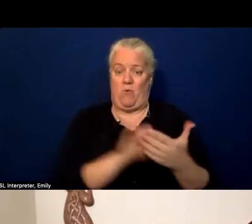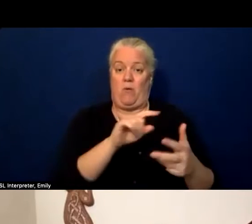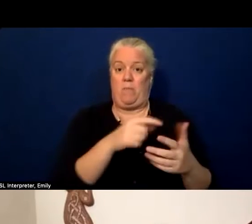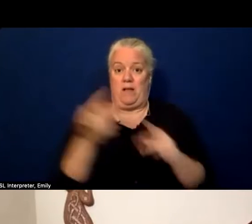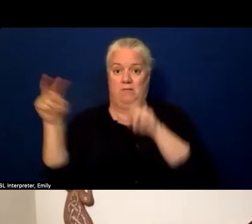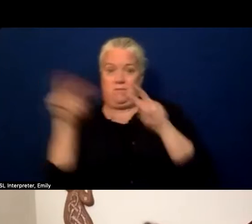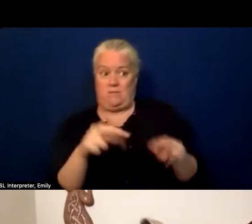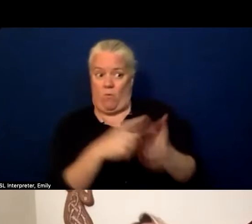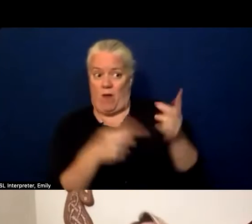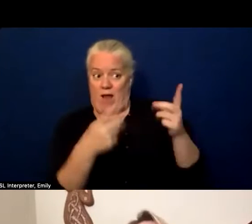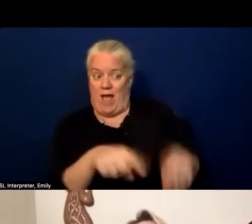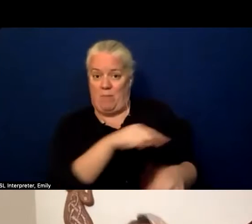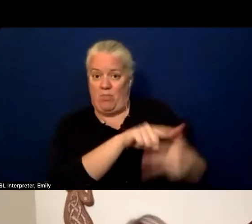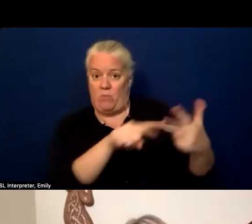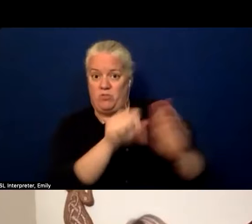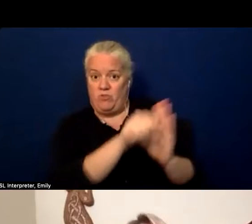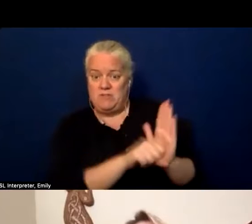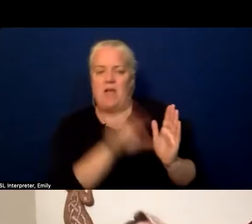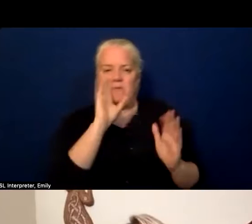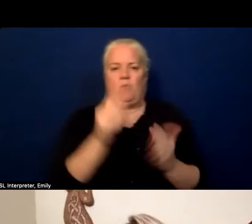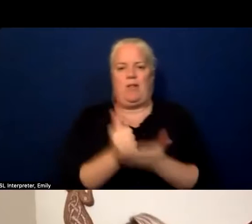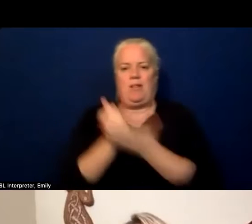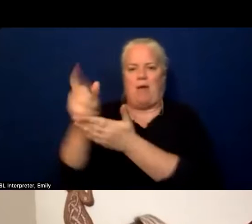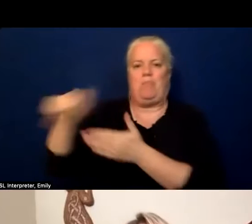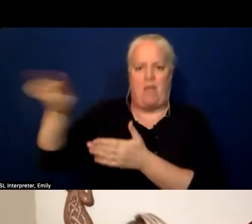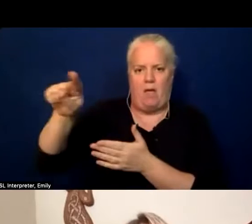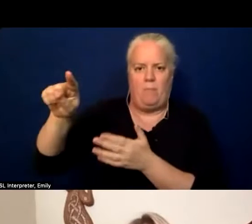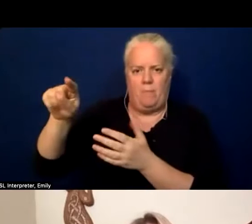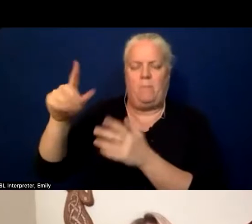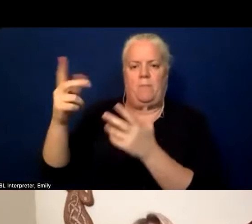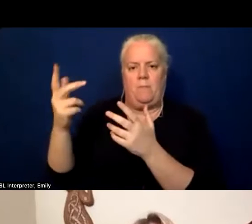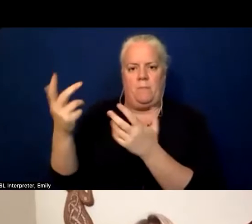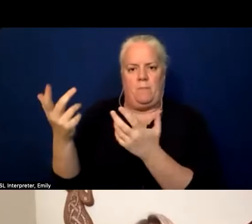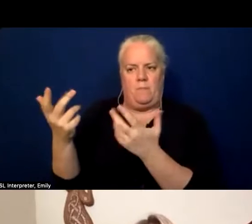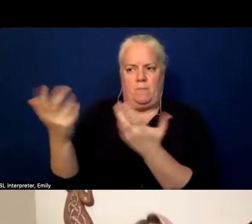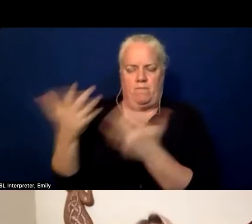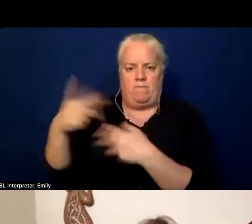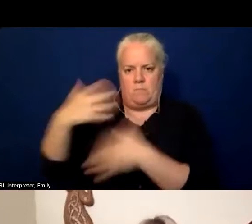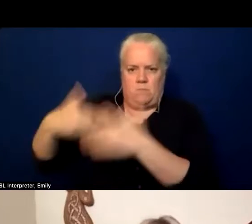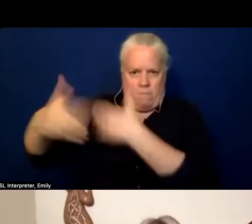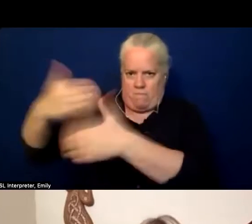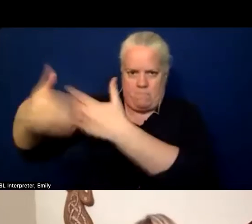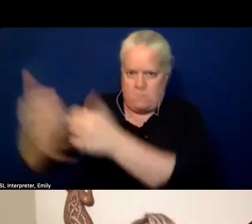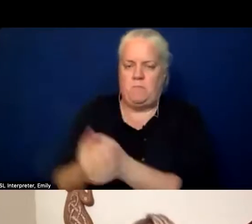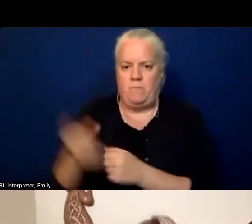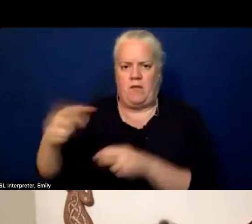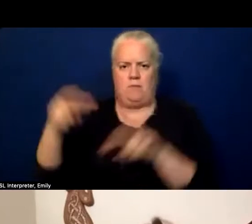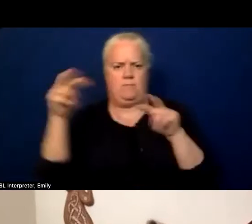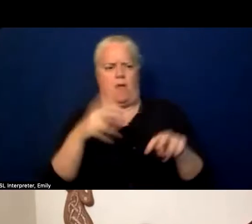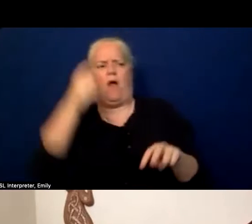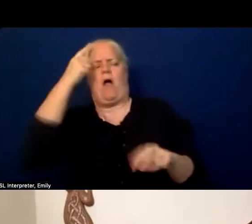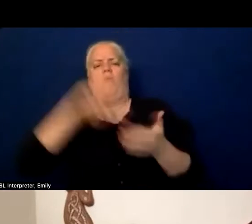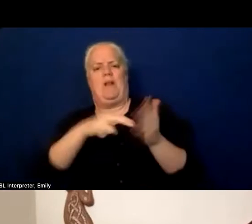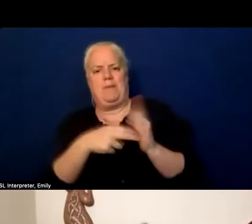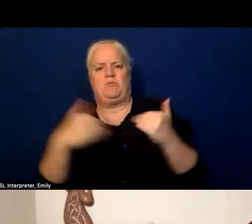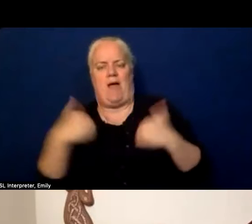Amendment states is going to offer critical guidance to what it actually means to have a constitutional Green Amendment anywhere and everywhere. And I'll just add